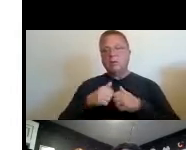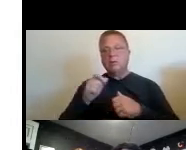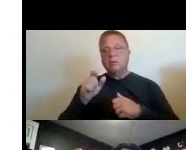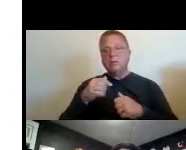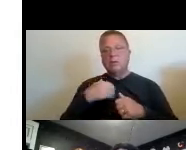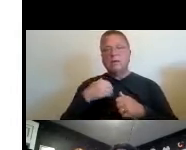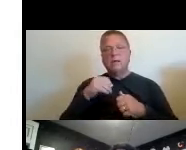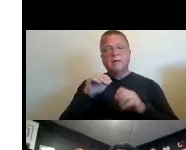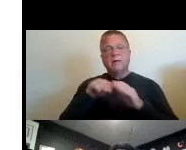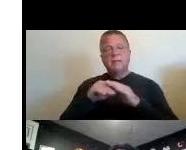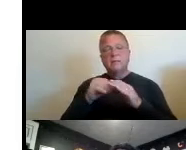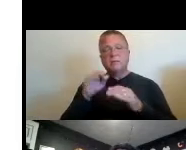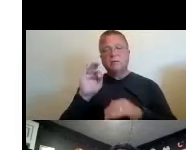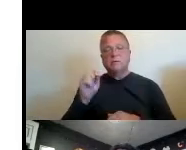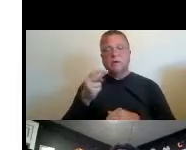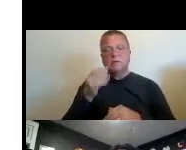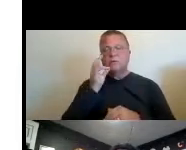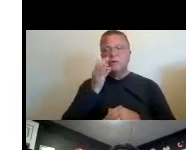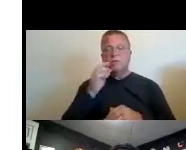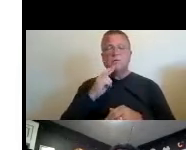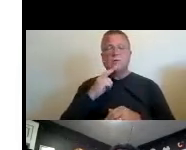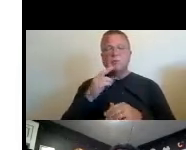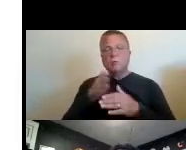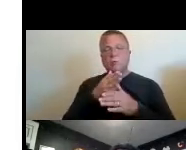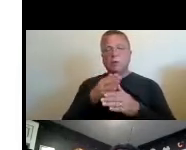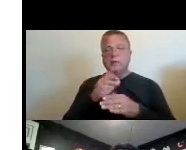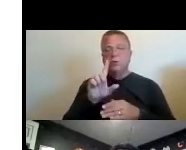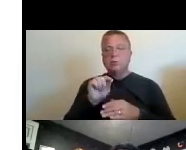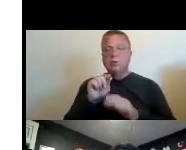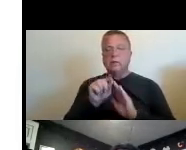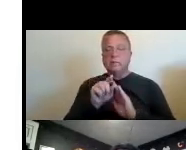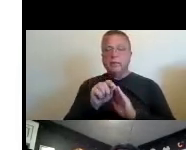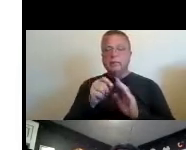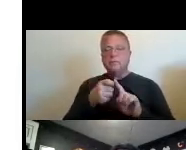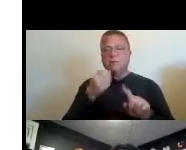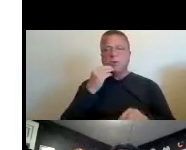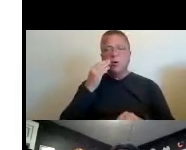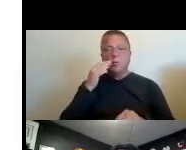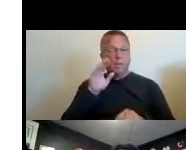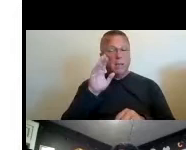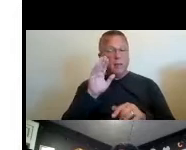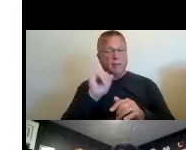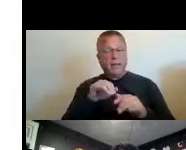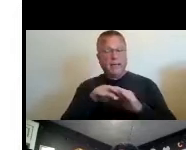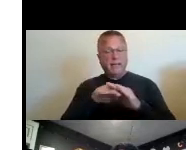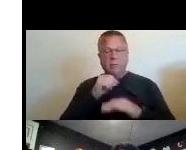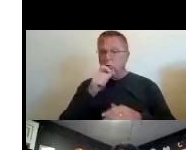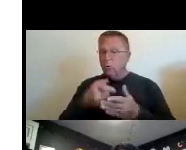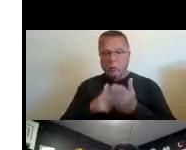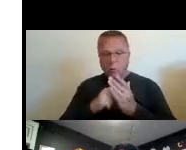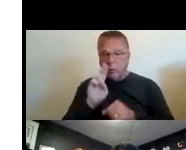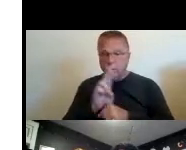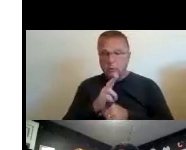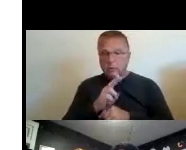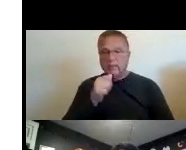fruits and vegetables within 20 minutes travel time of their home, and that access should not require the use of a private automobile. We